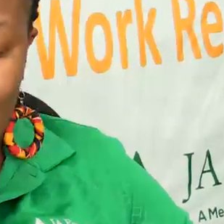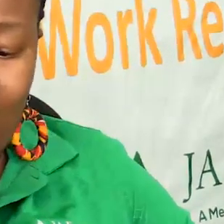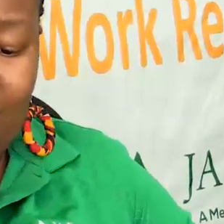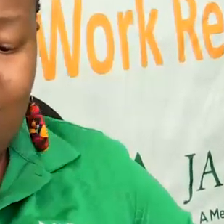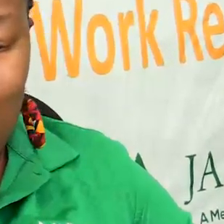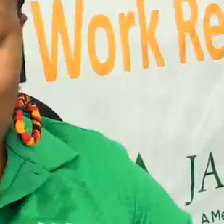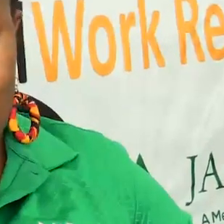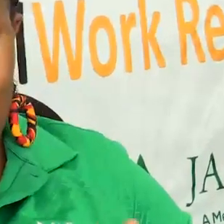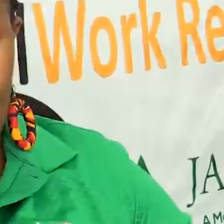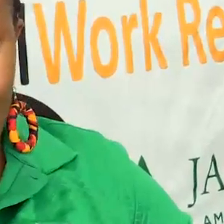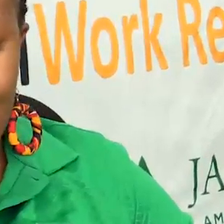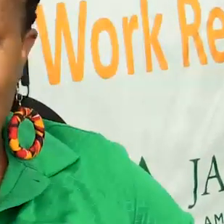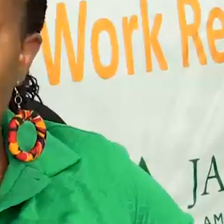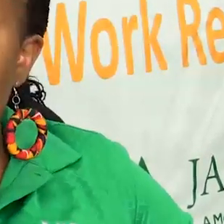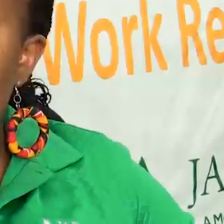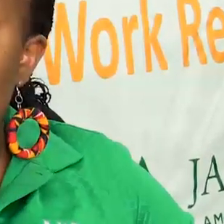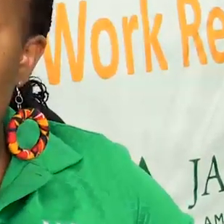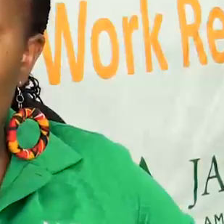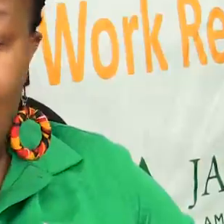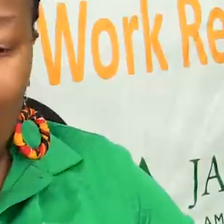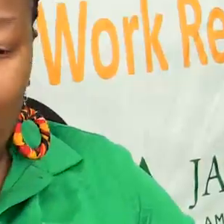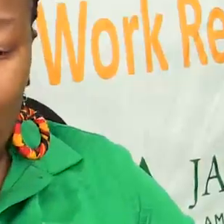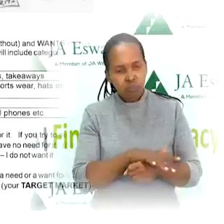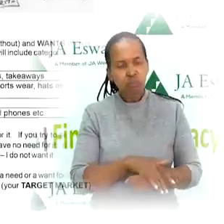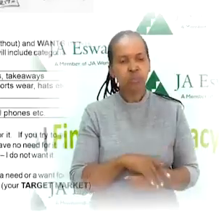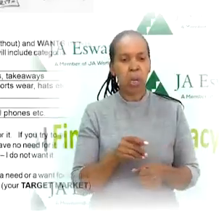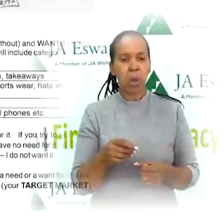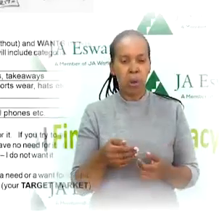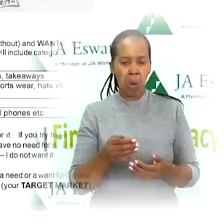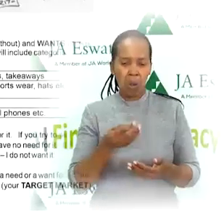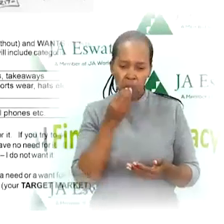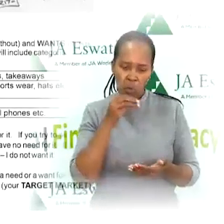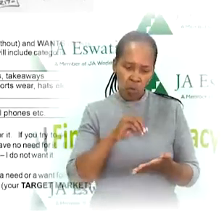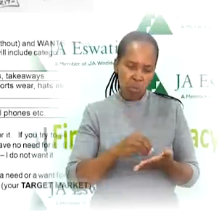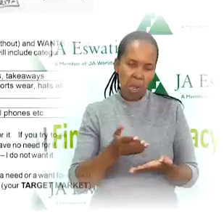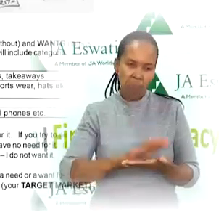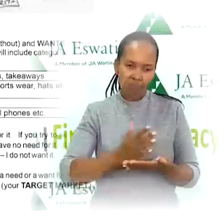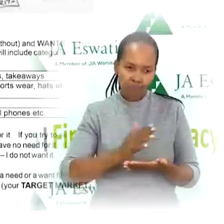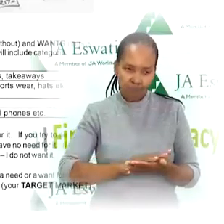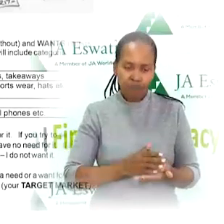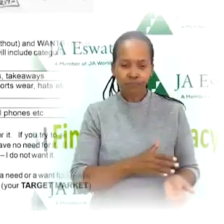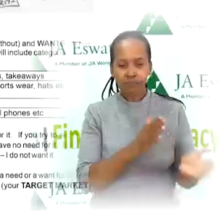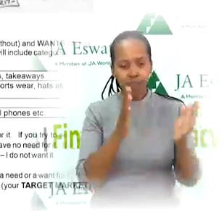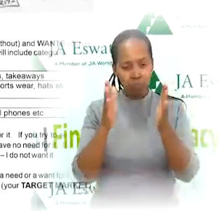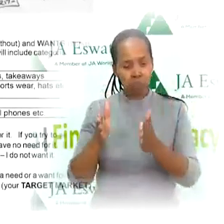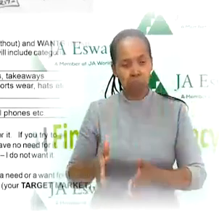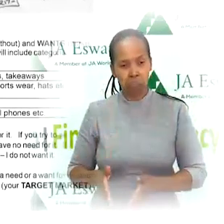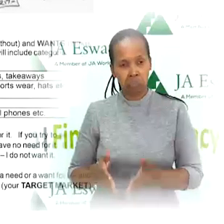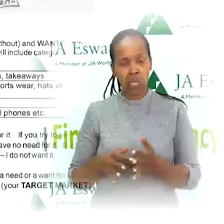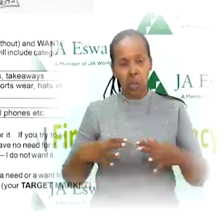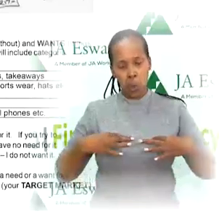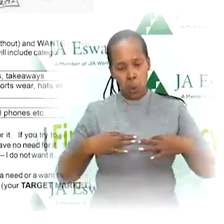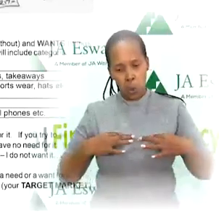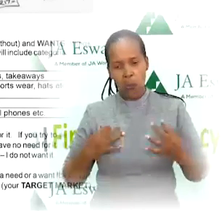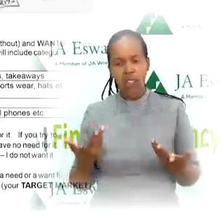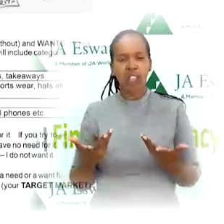your cold drinks, your takeaways, and then we have your clothing, that is your shirts, your trousers, your smartwear, and so